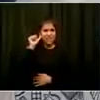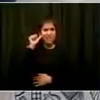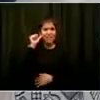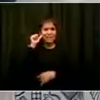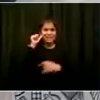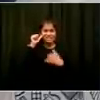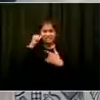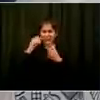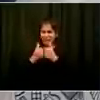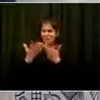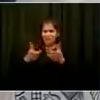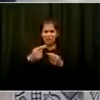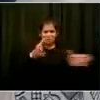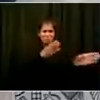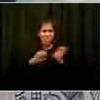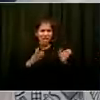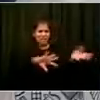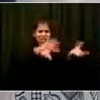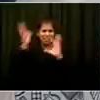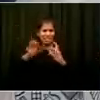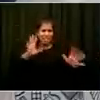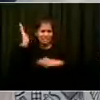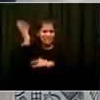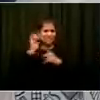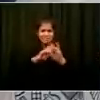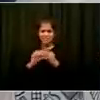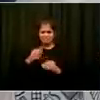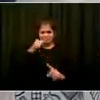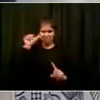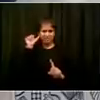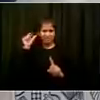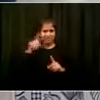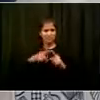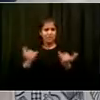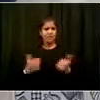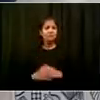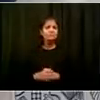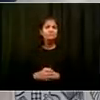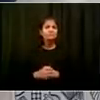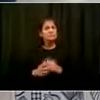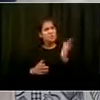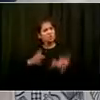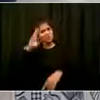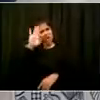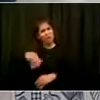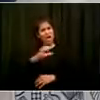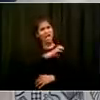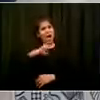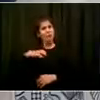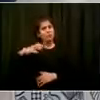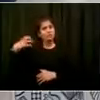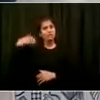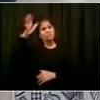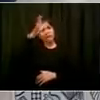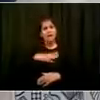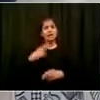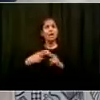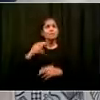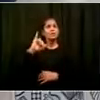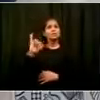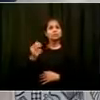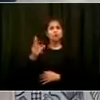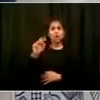Education Commission, who said that we're being led into chaos because there were no plans to reopen, but also